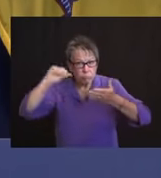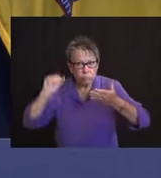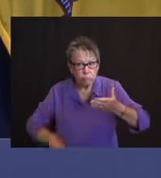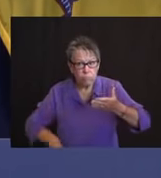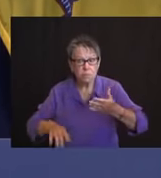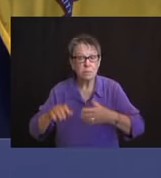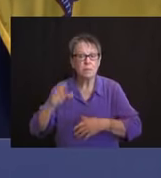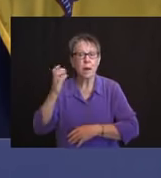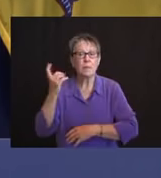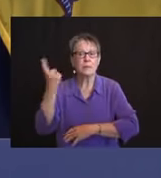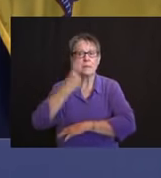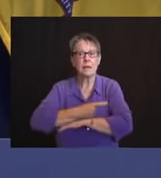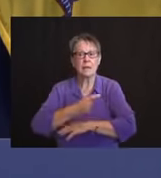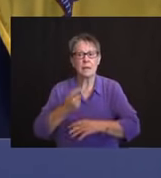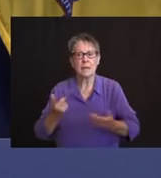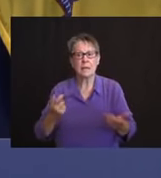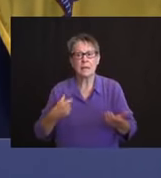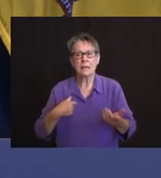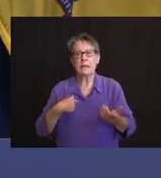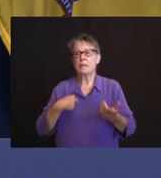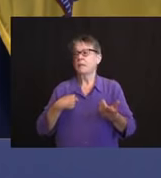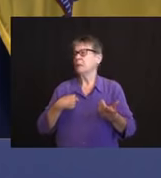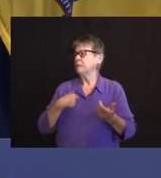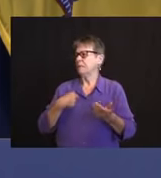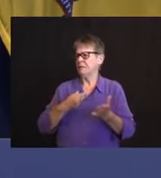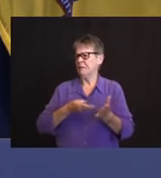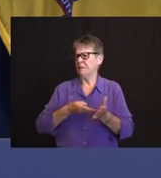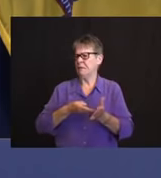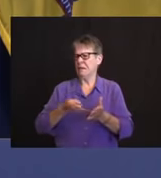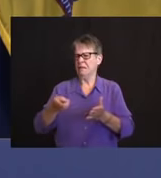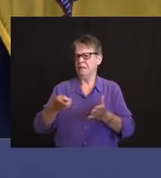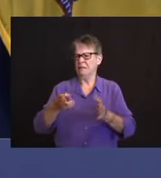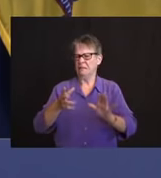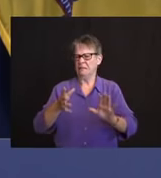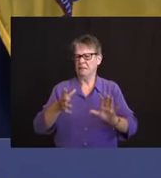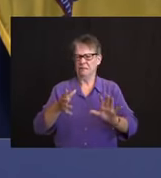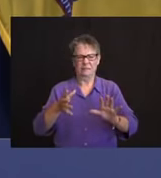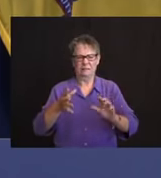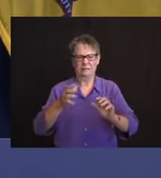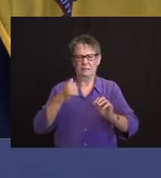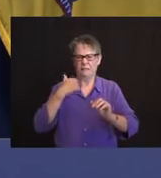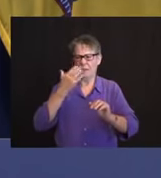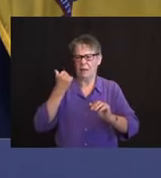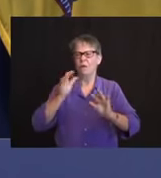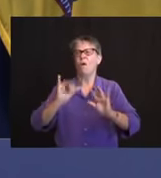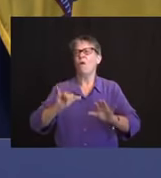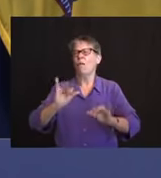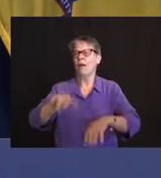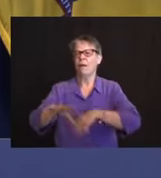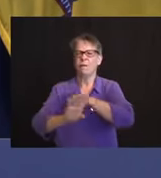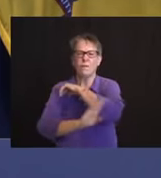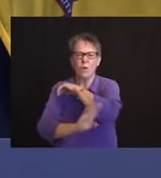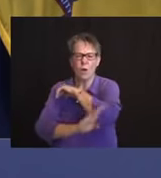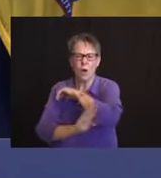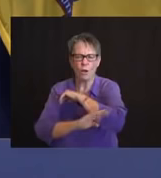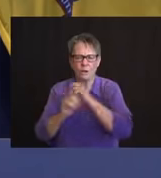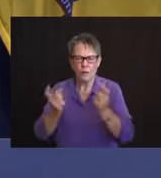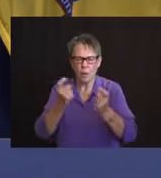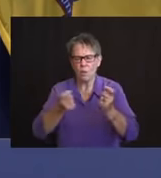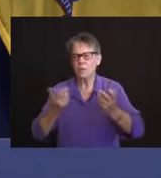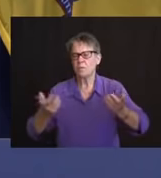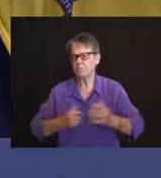Columbus Day is, if I'm being honest. And then on your desk, your famous desk, I don't know if you got your Woodrow Wilson